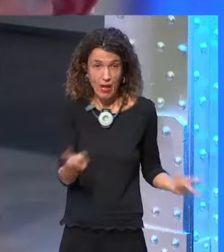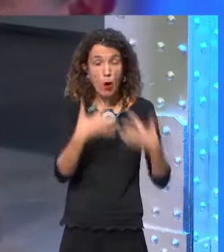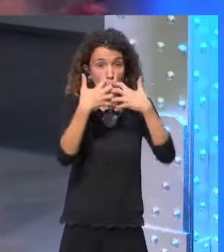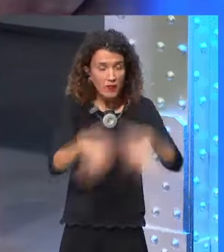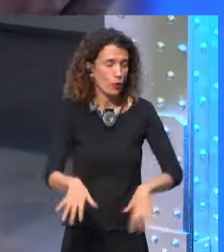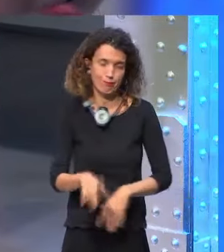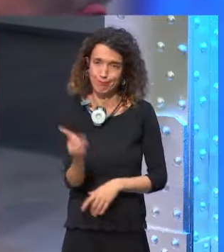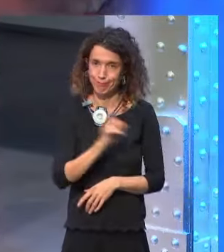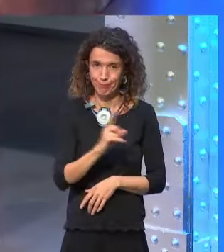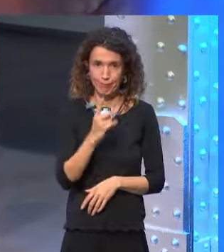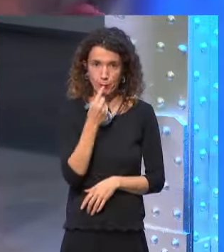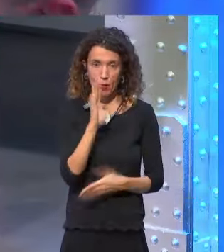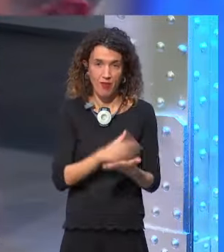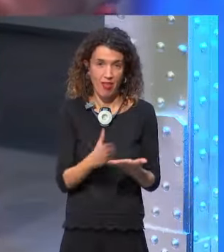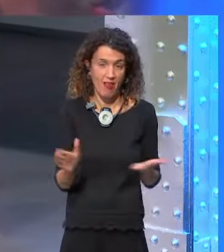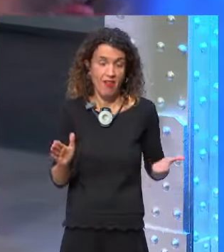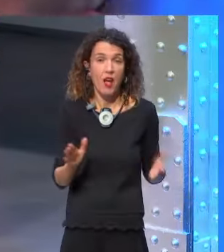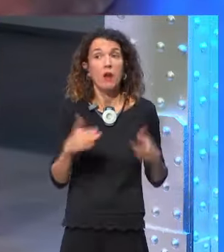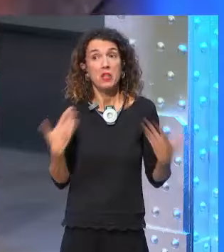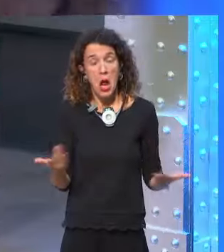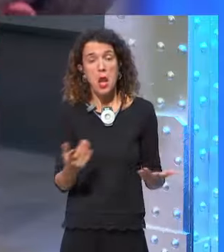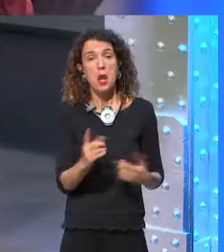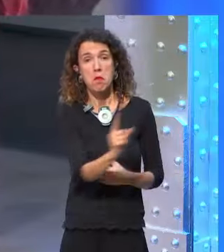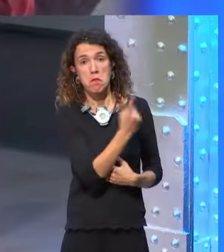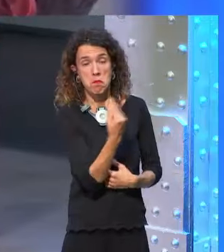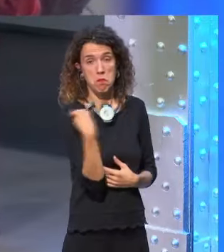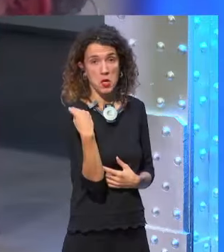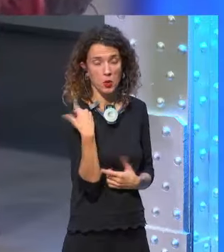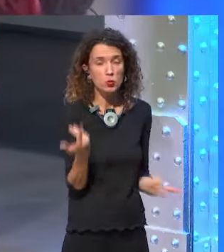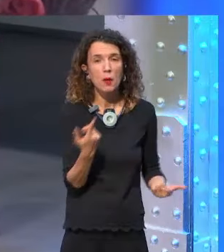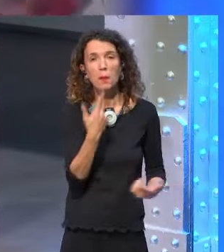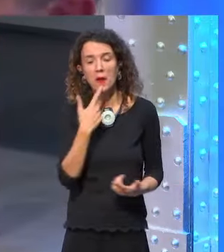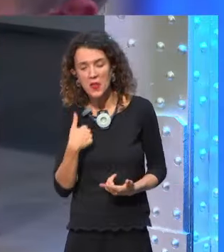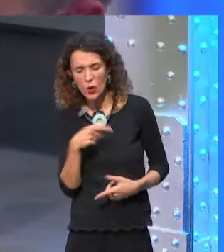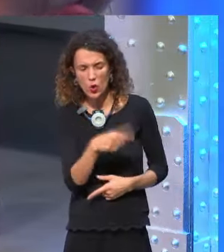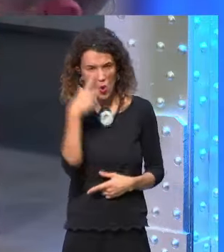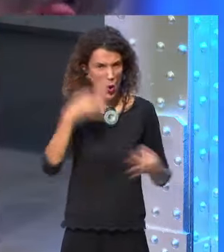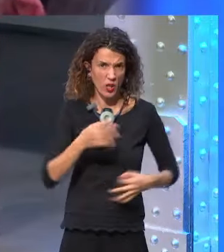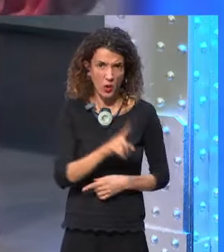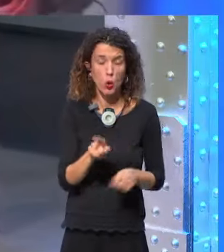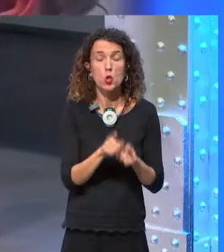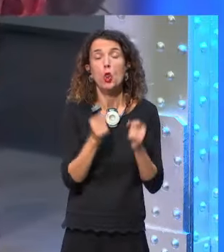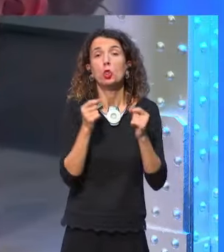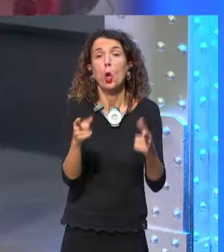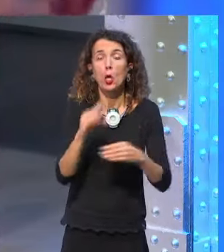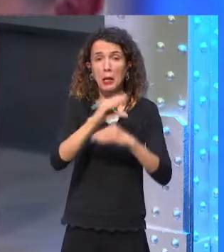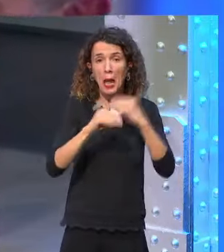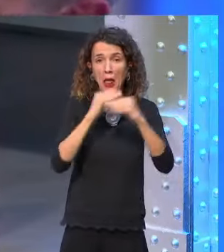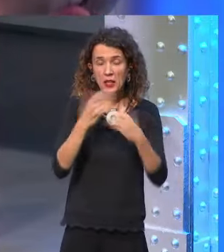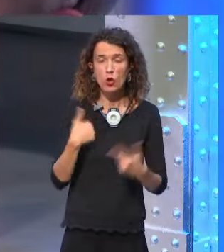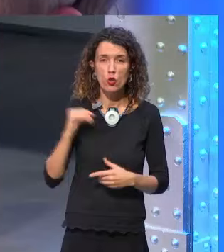but yes, take some bricks. And then a long collaboration started for many years, and now he has two robots. He